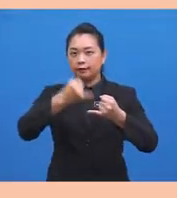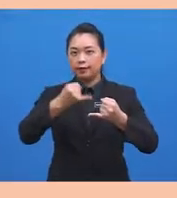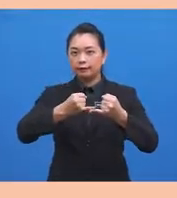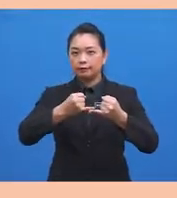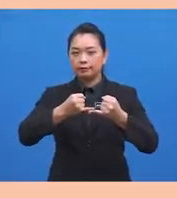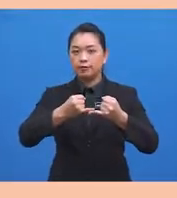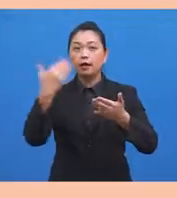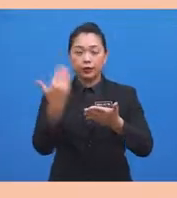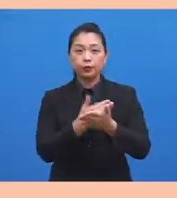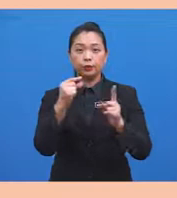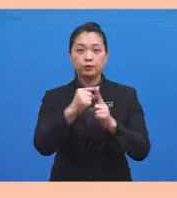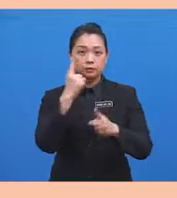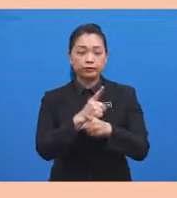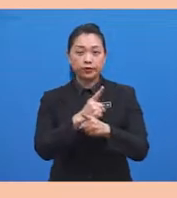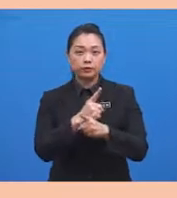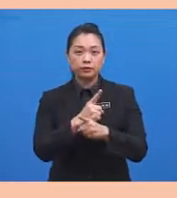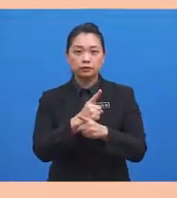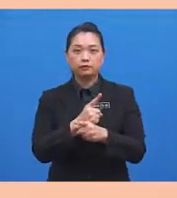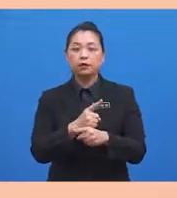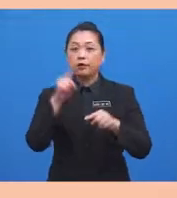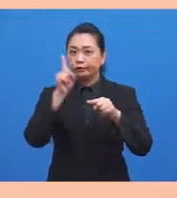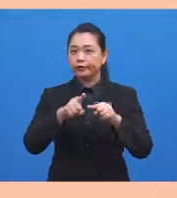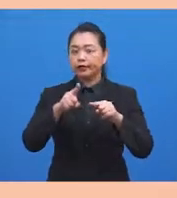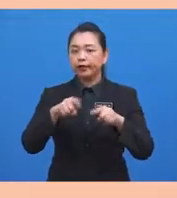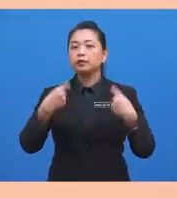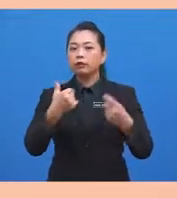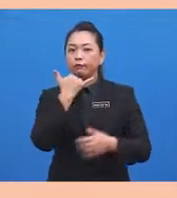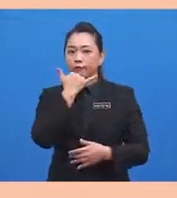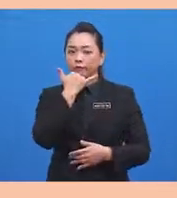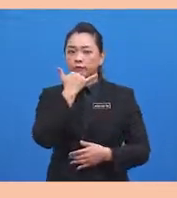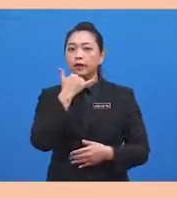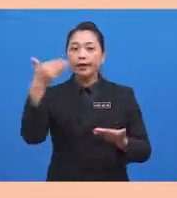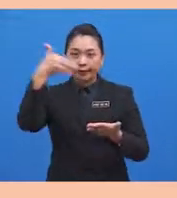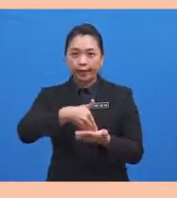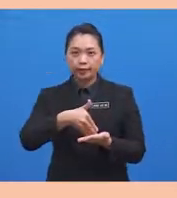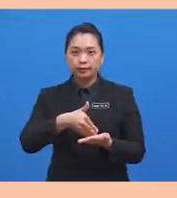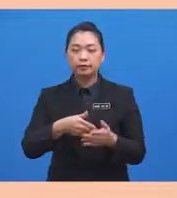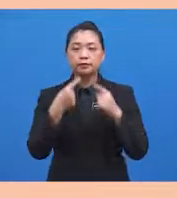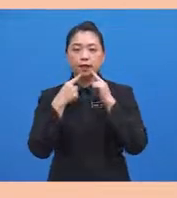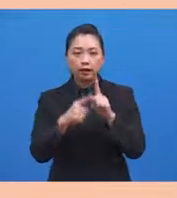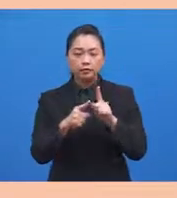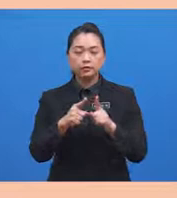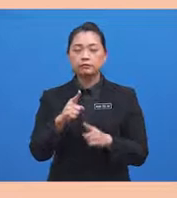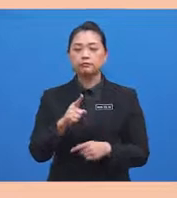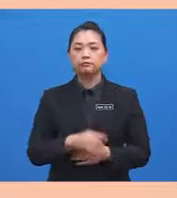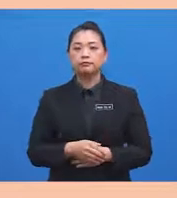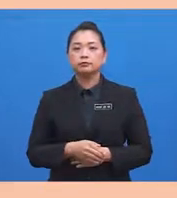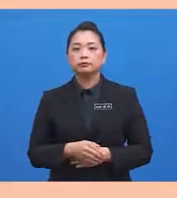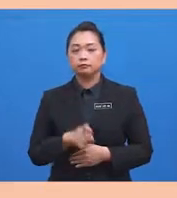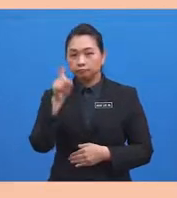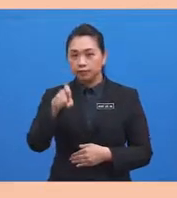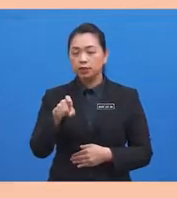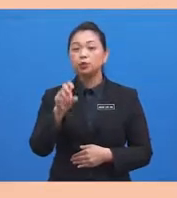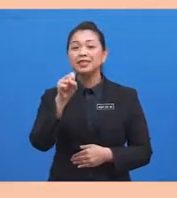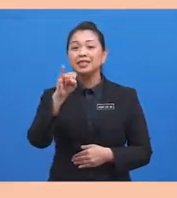unused word, right? So you can't go wrong on choice. But again, here answers needs to be in the